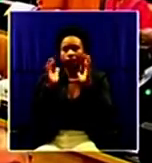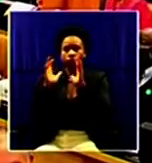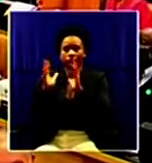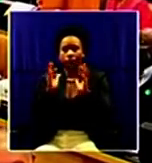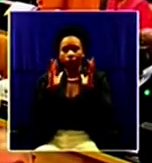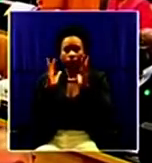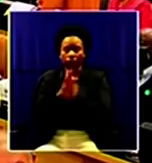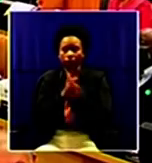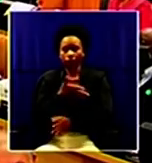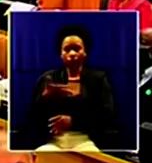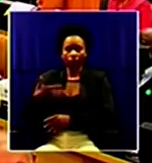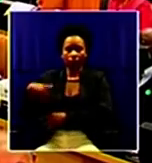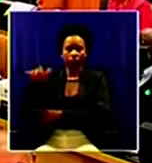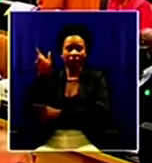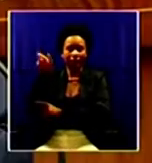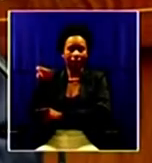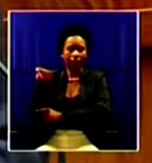Madam Speaker,